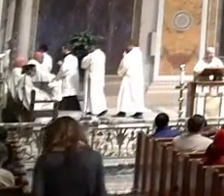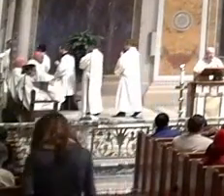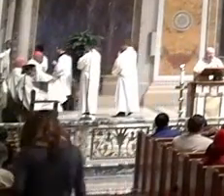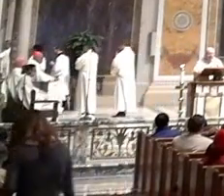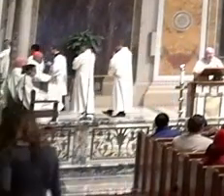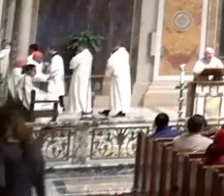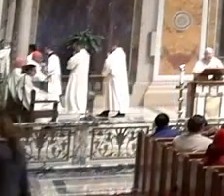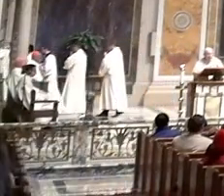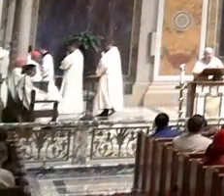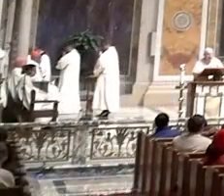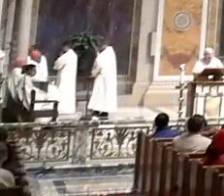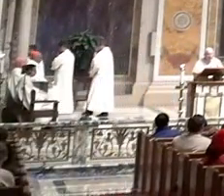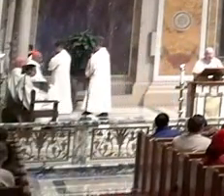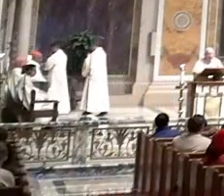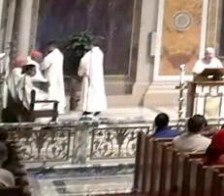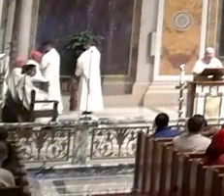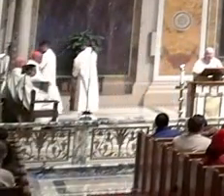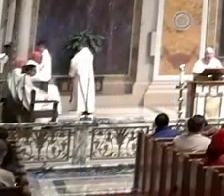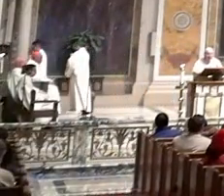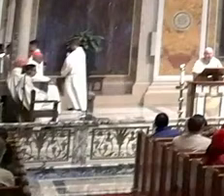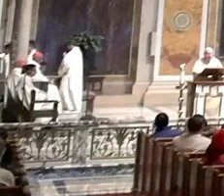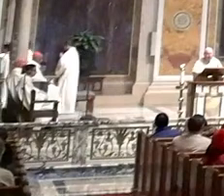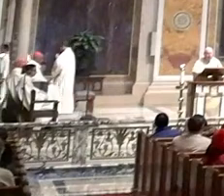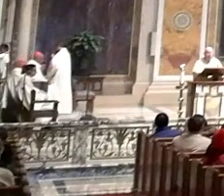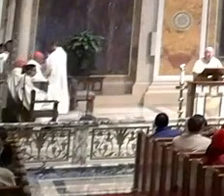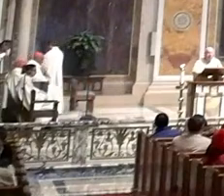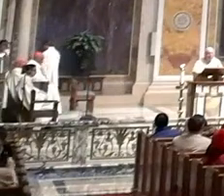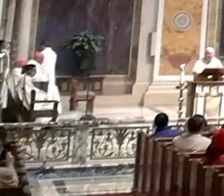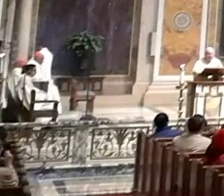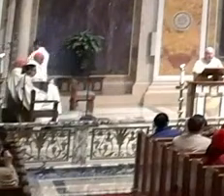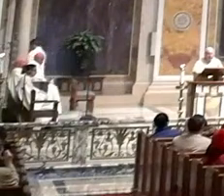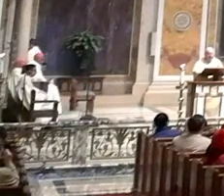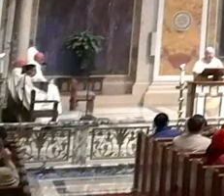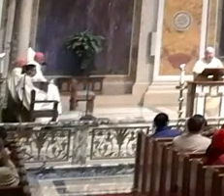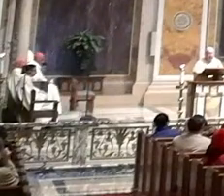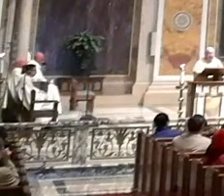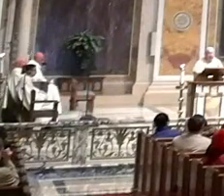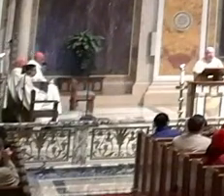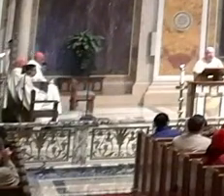And now to my dear elect and candidates for full communion.